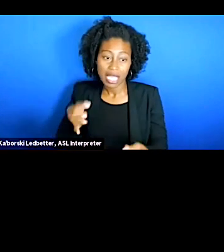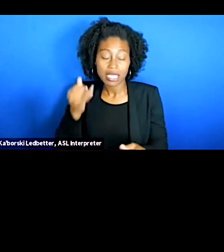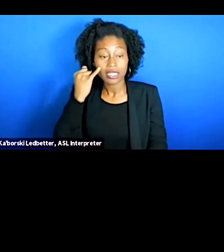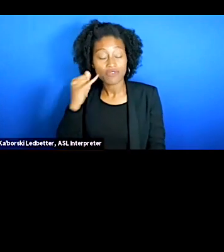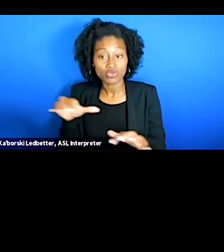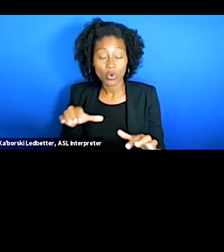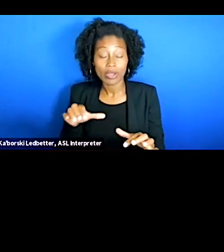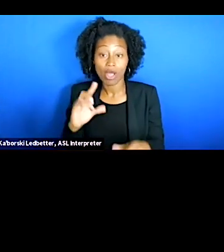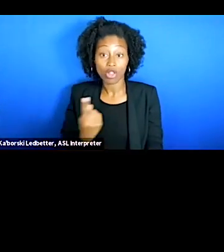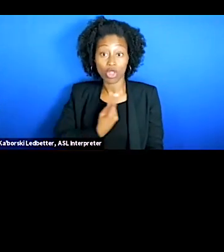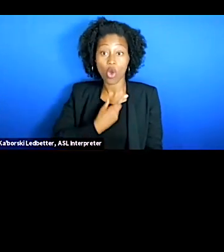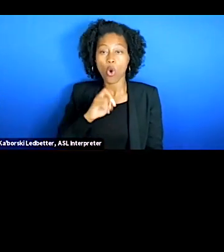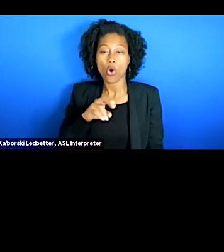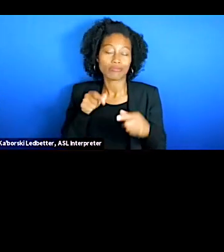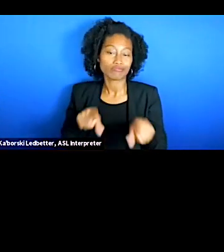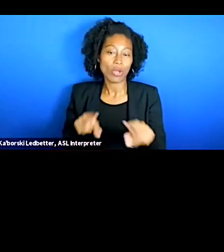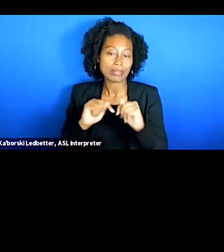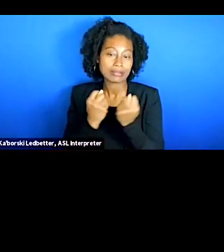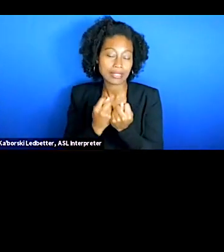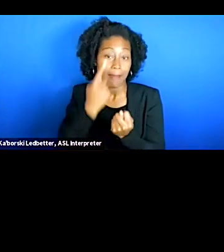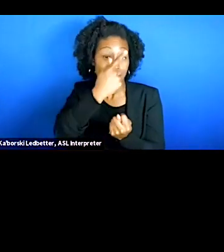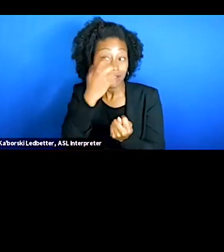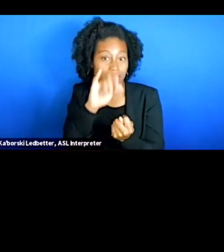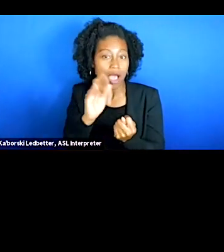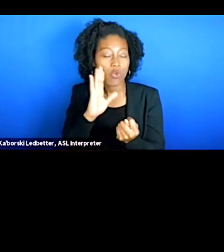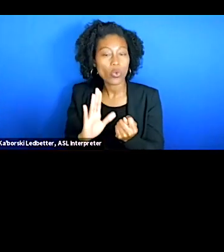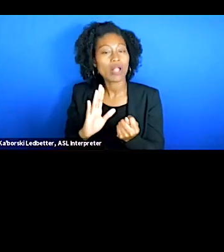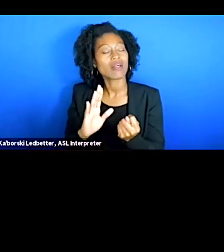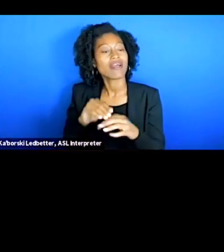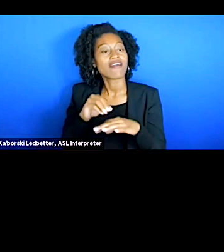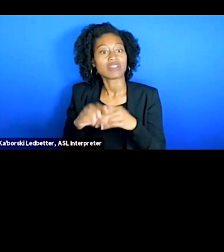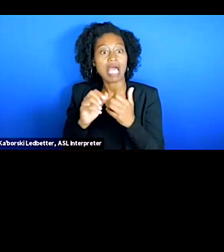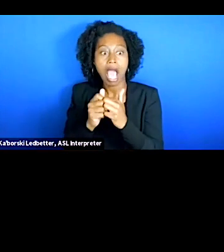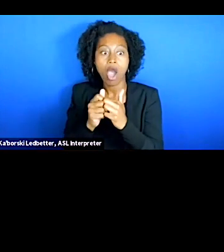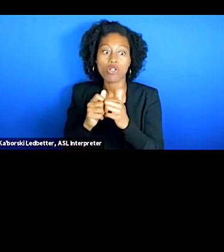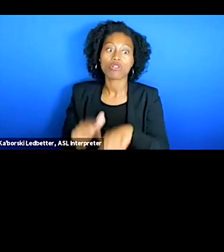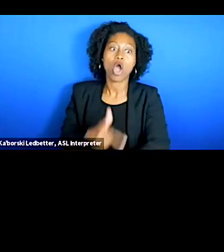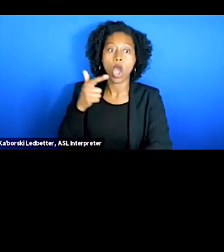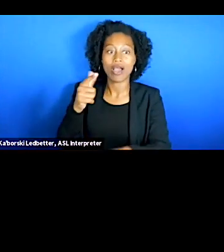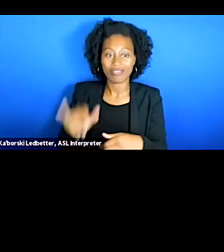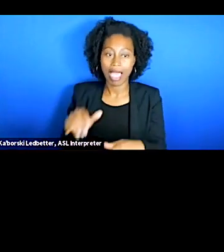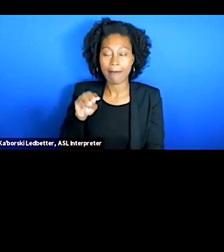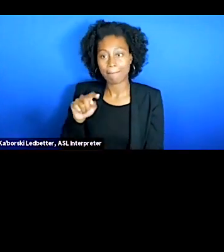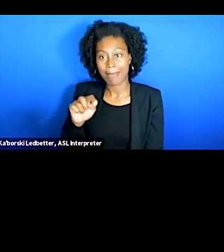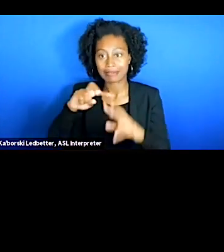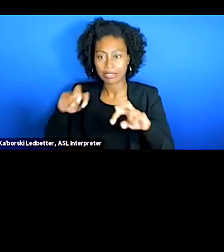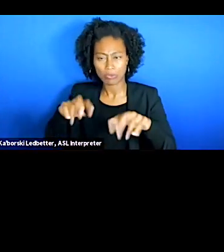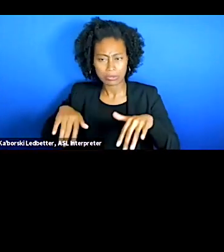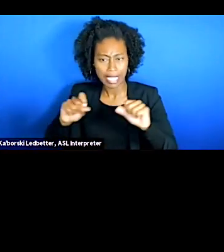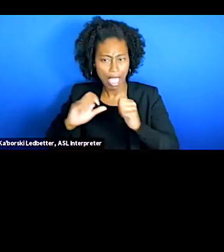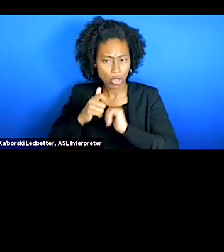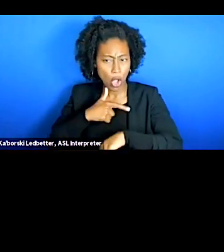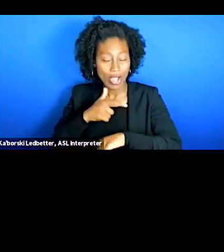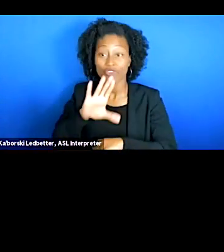team. This will influence how long the metasynthesis will take and how you will approach the work.